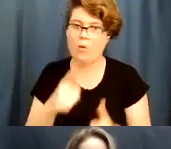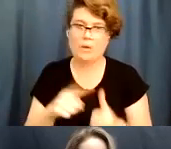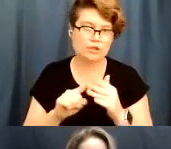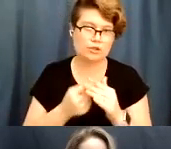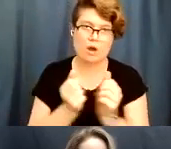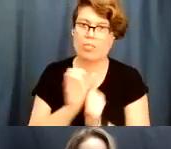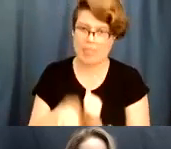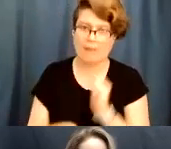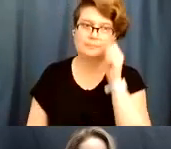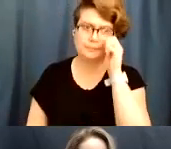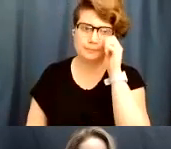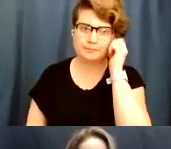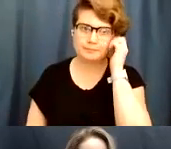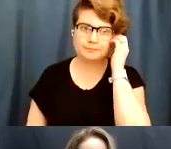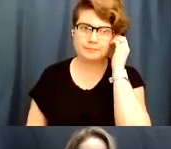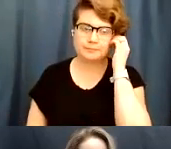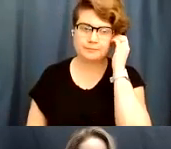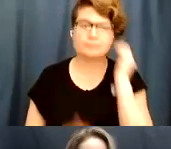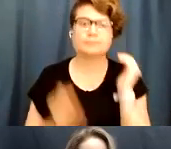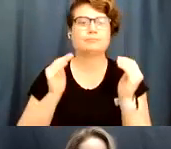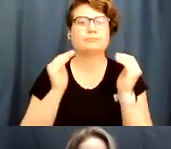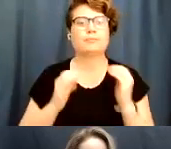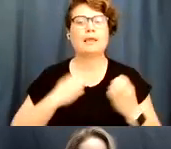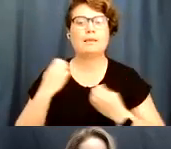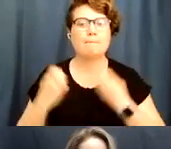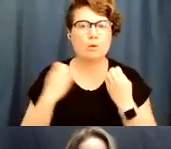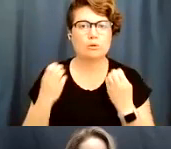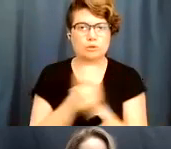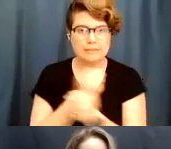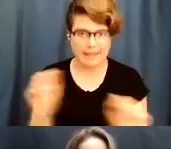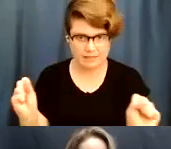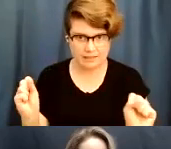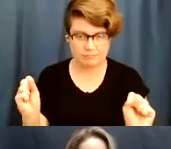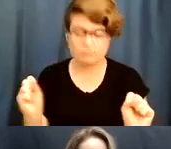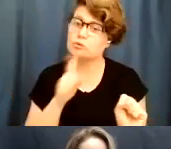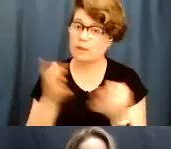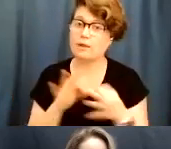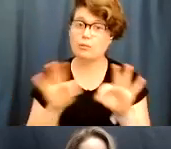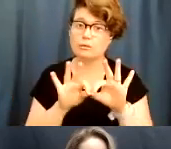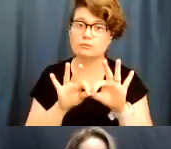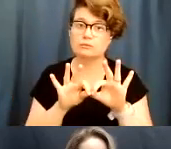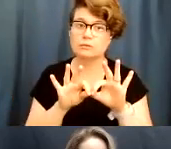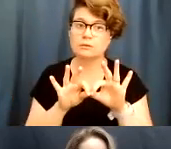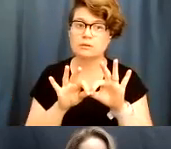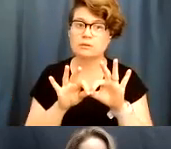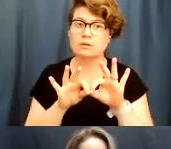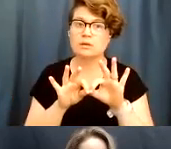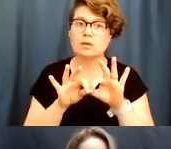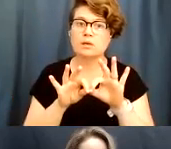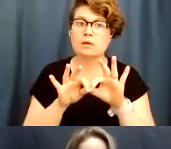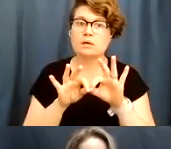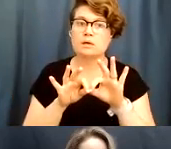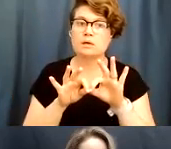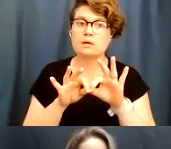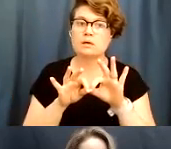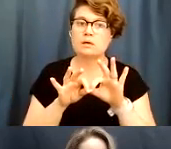And then let's talk about emotional safety. Emotional safety is very important. In the movement to end violence, there's often a